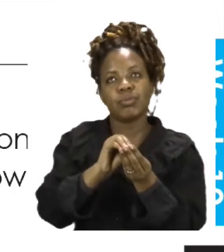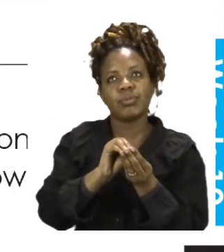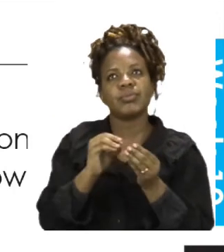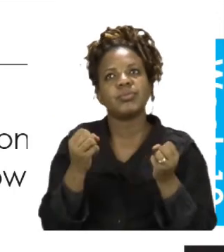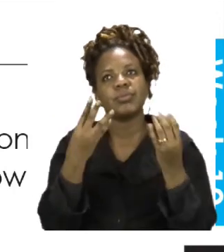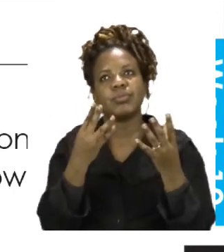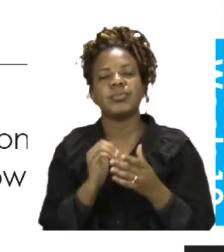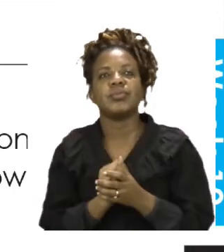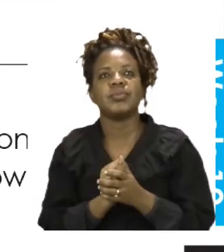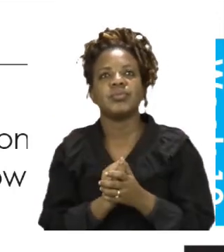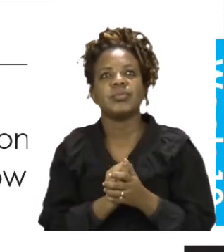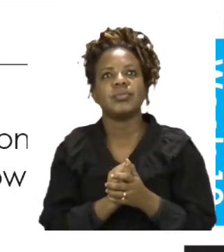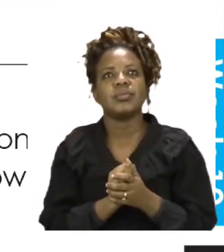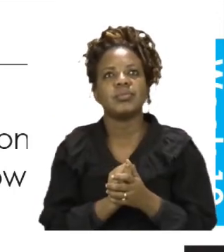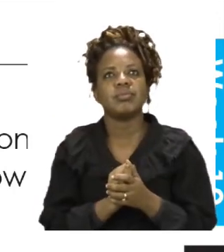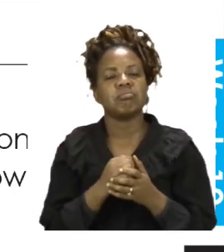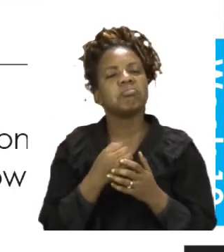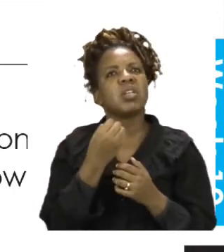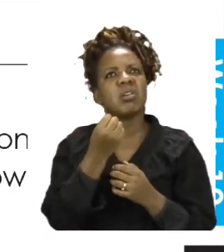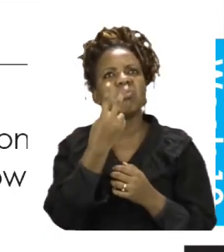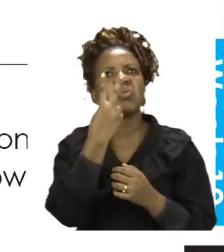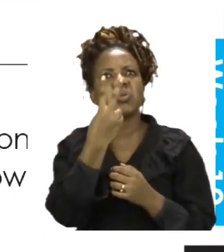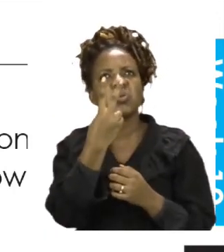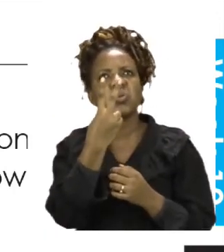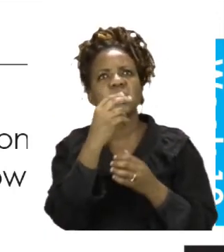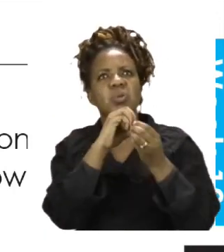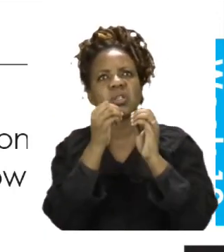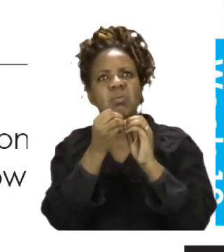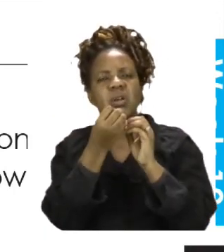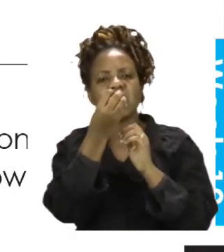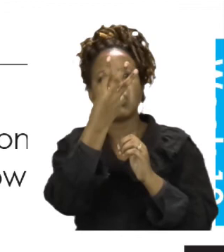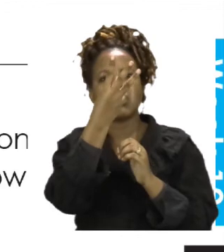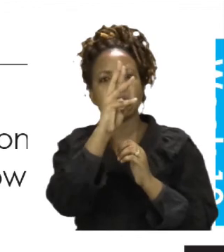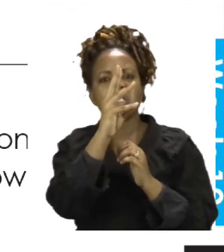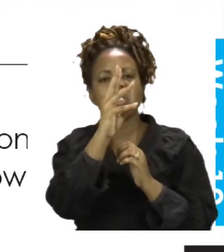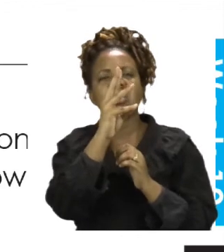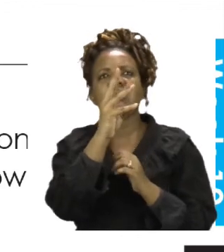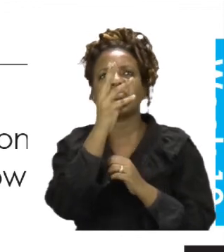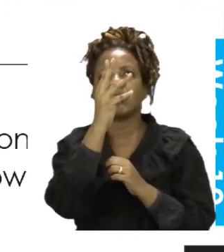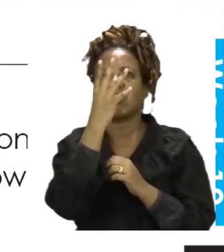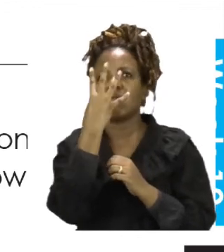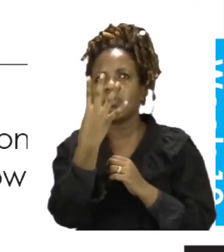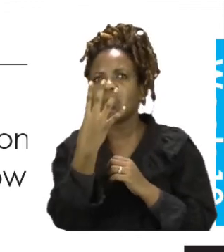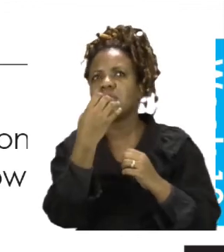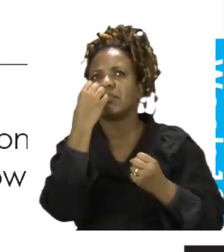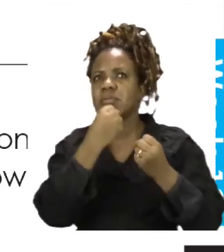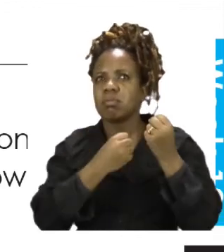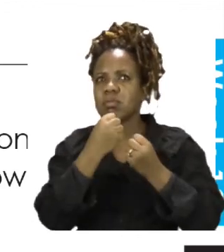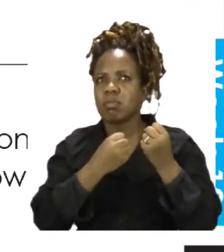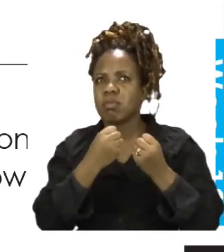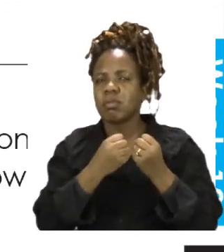Now the first 2 numbers I can see is 64 cars. So we are going to take the